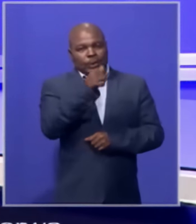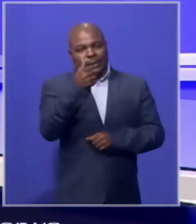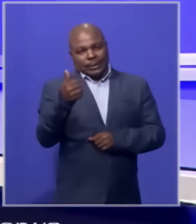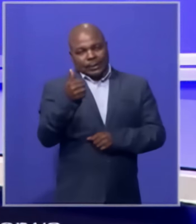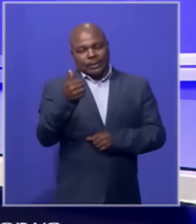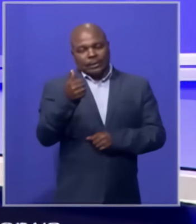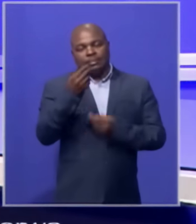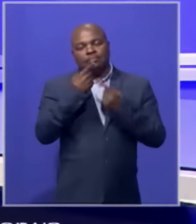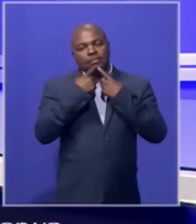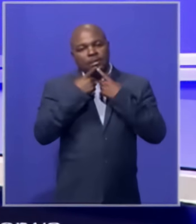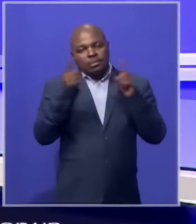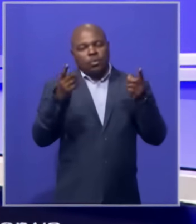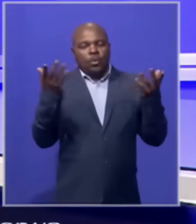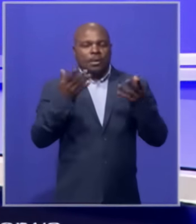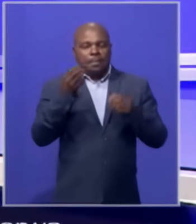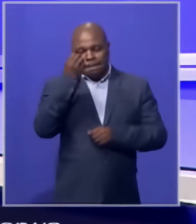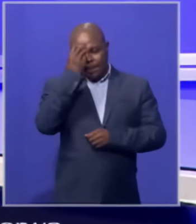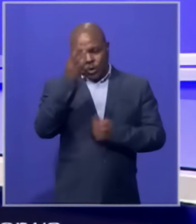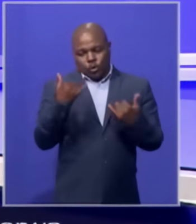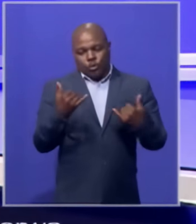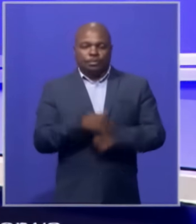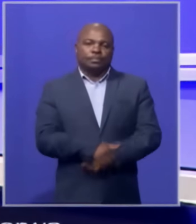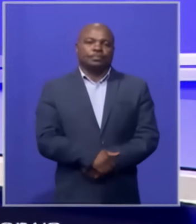2025-2026 ka Pretoria lehono.